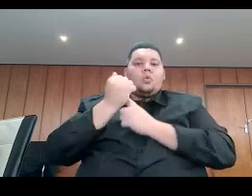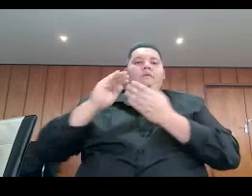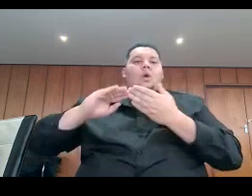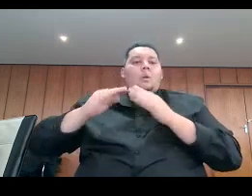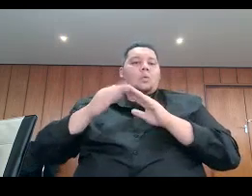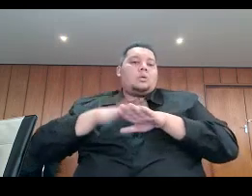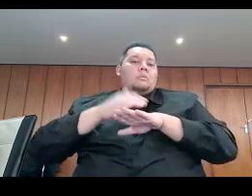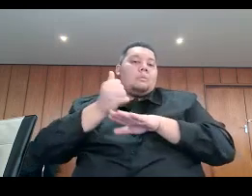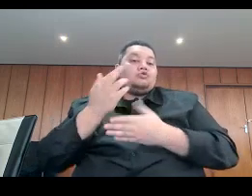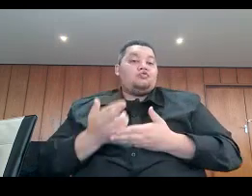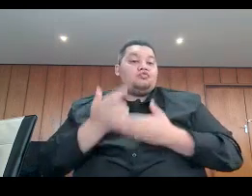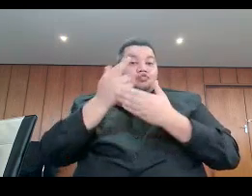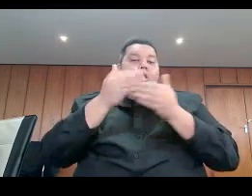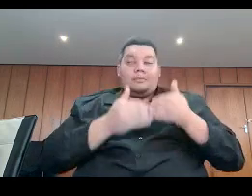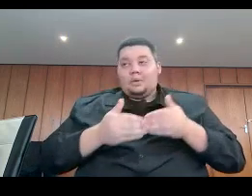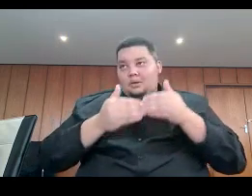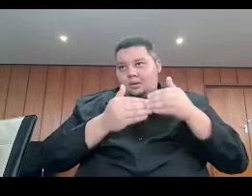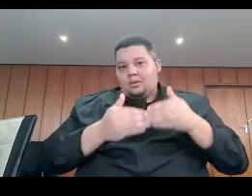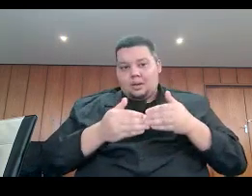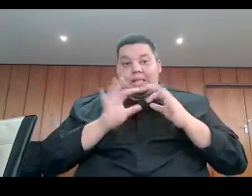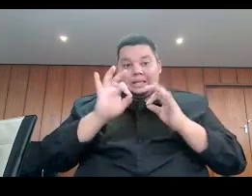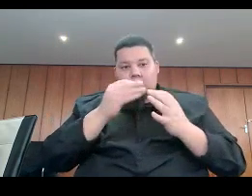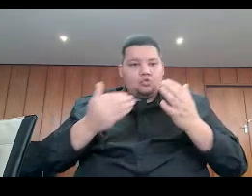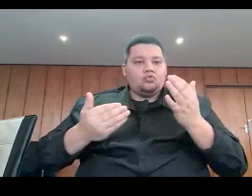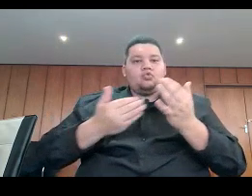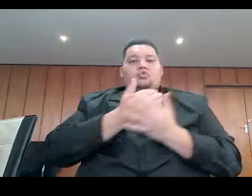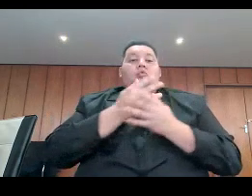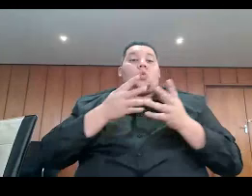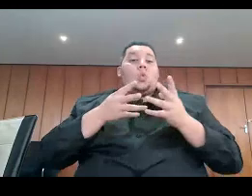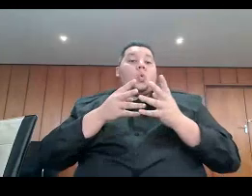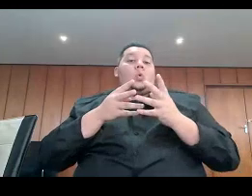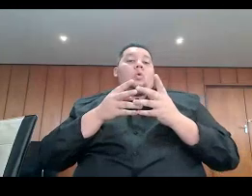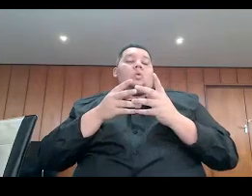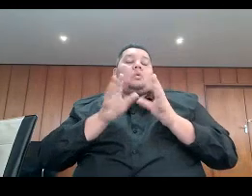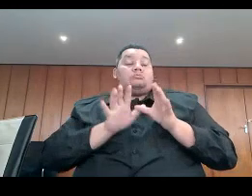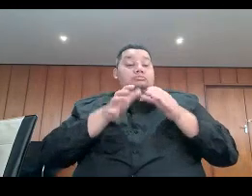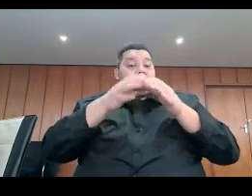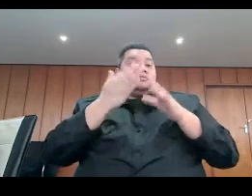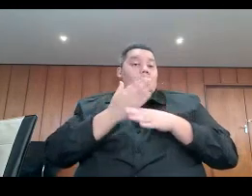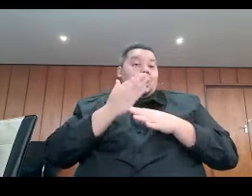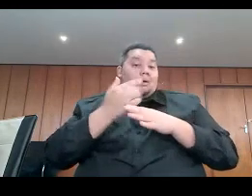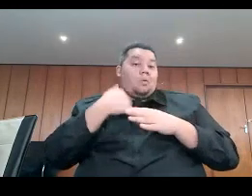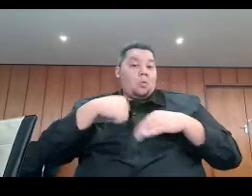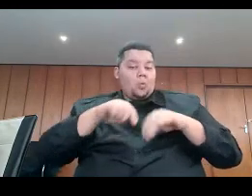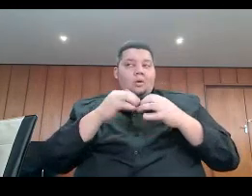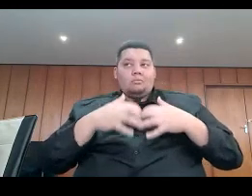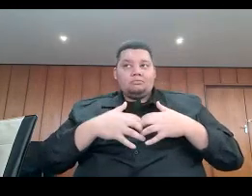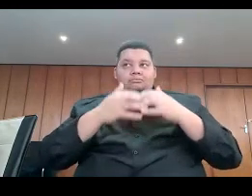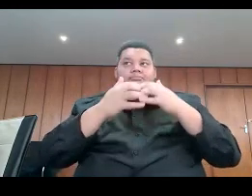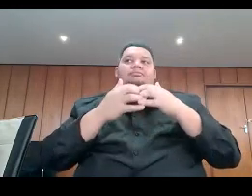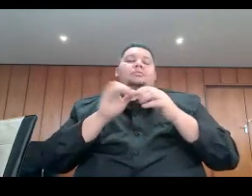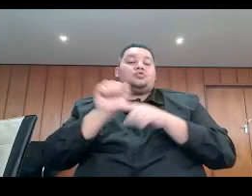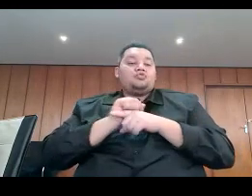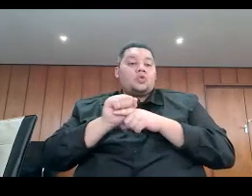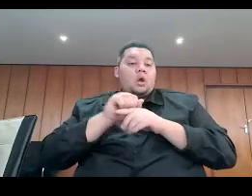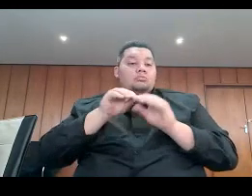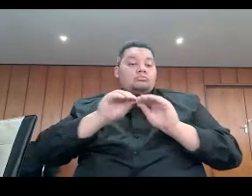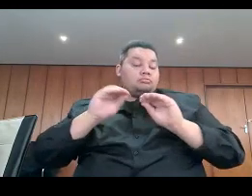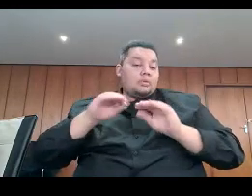community-based rehabilitation care. This is a new cadre of worker that has been trained